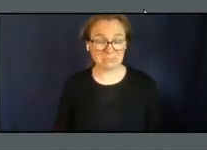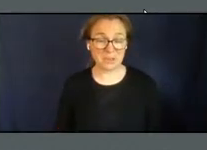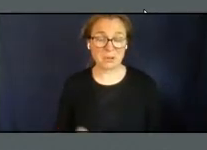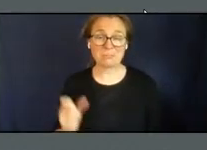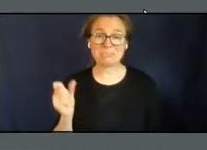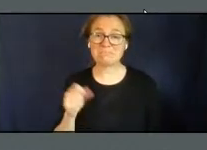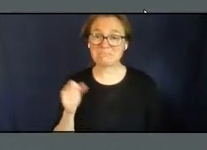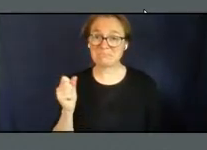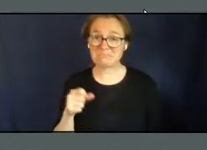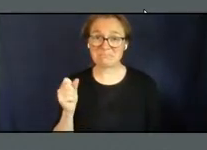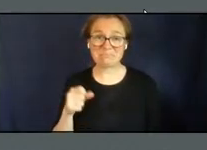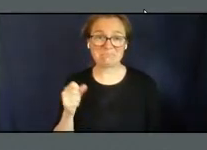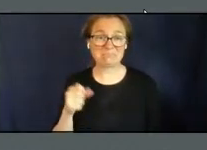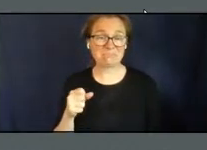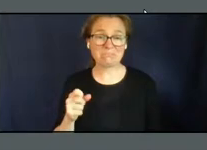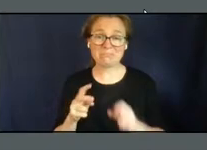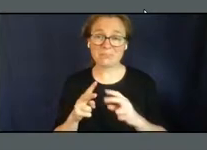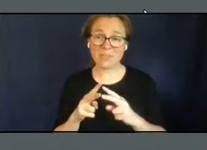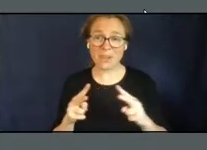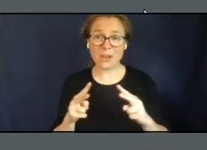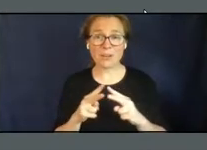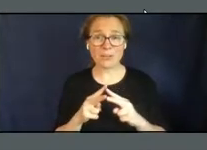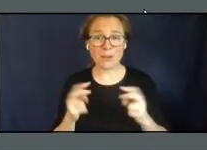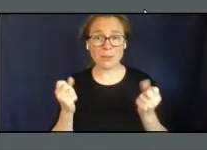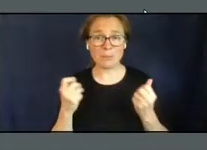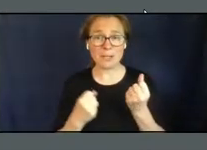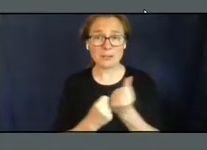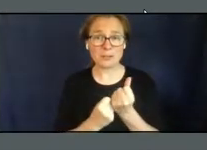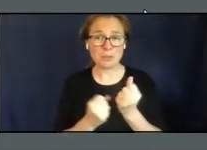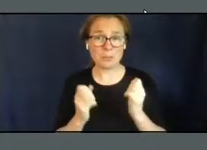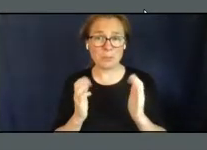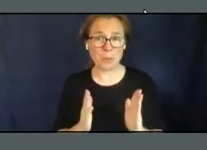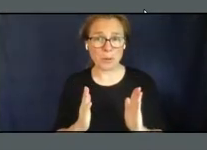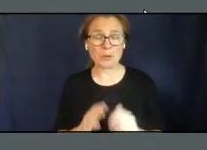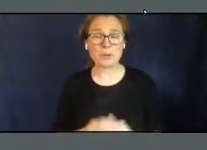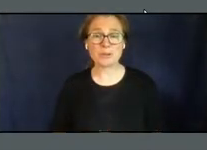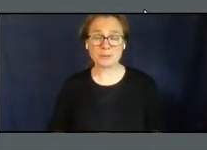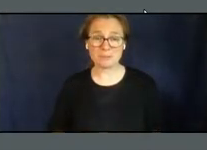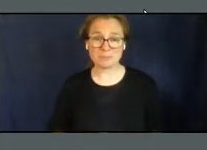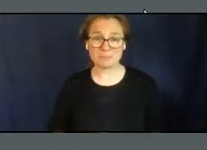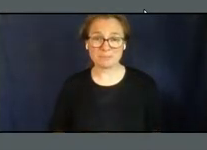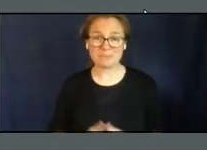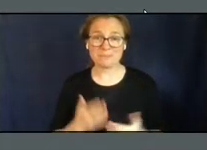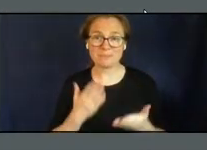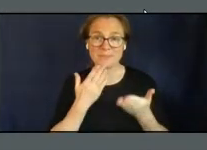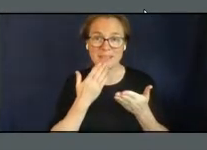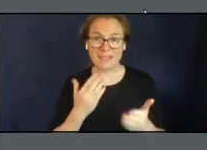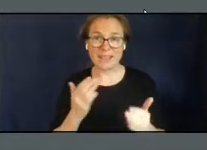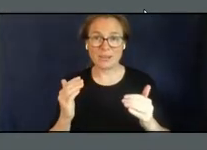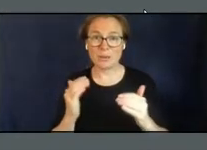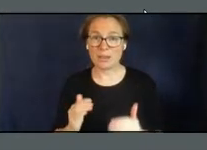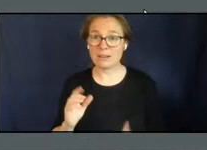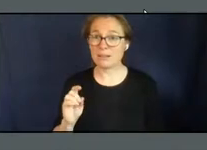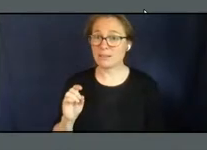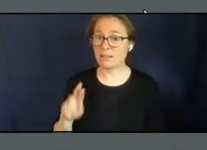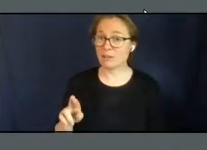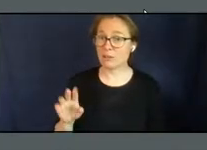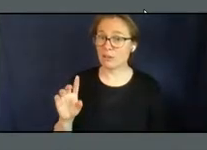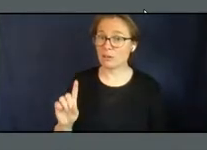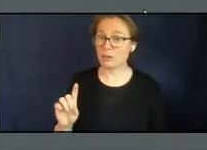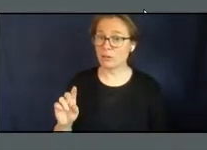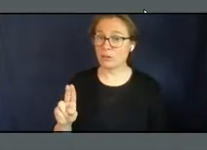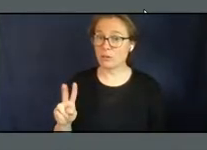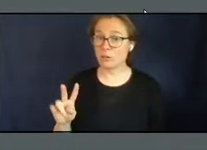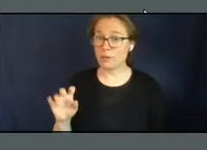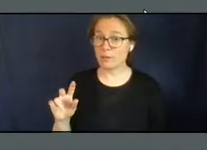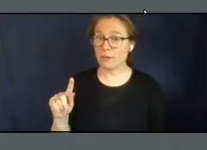very supportive and very helpful all the way around. Thank you. And then maybe for Dr. DeVivier, a lot